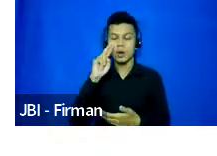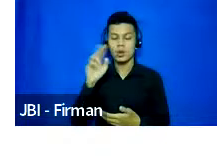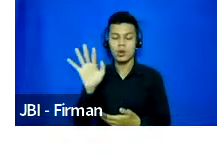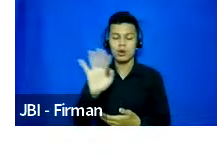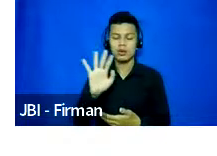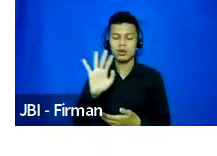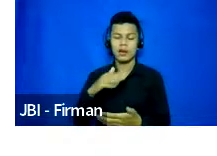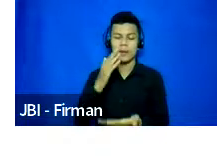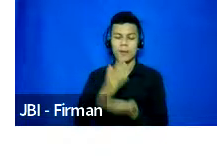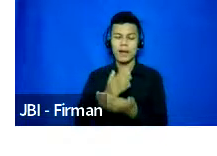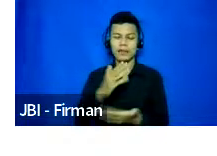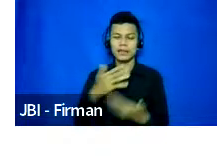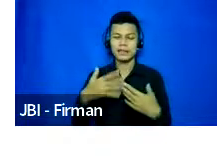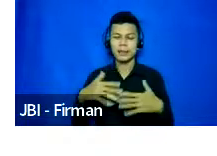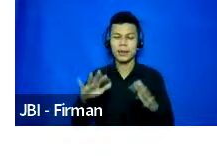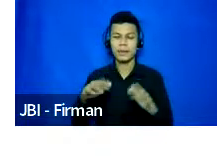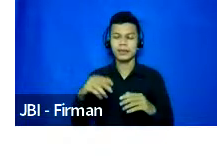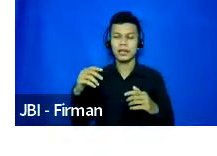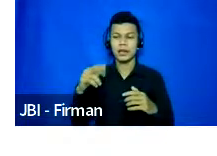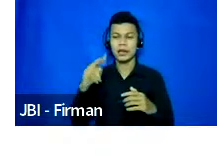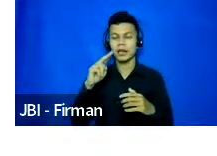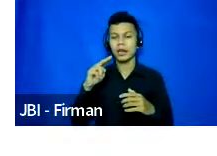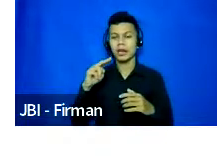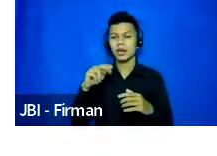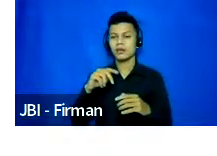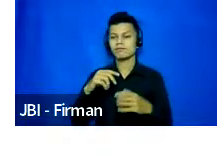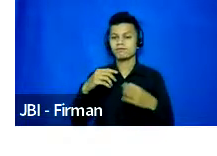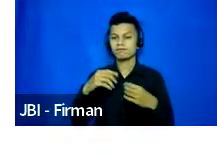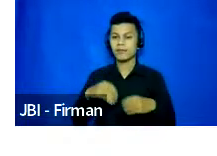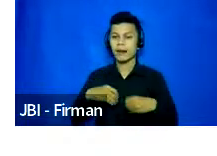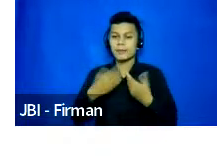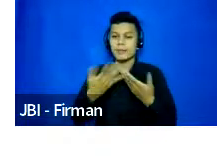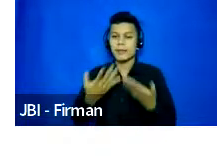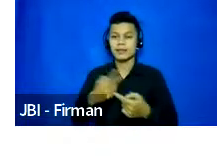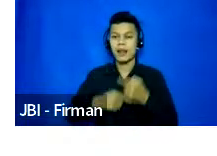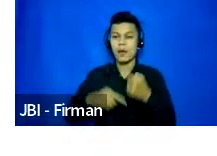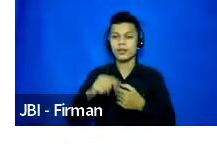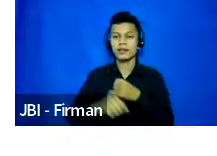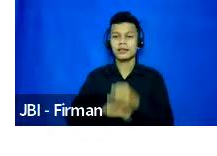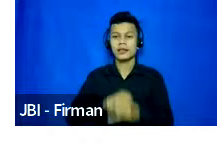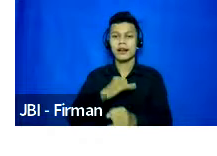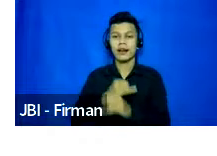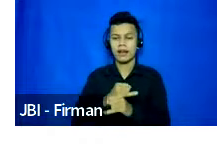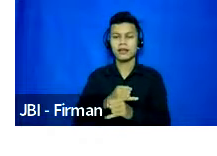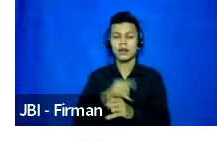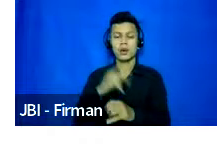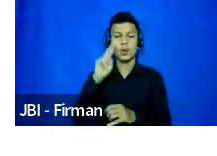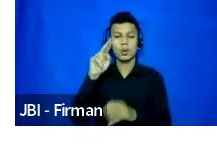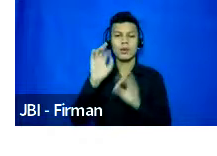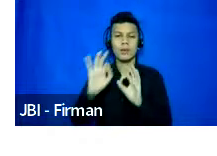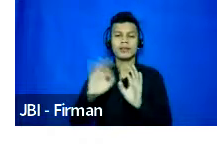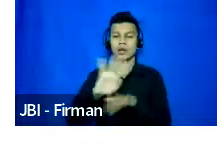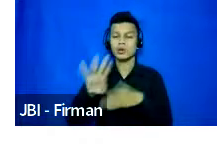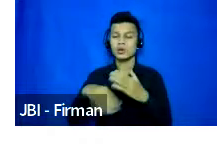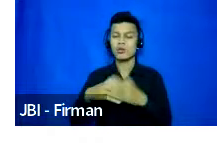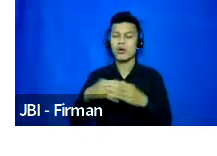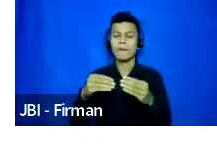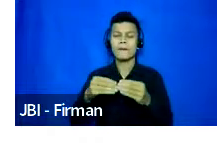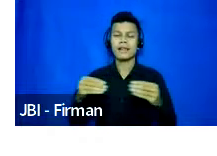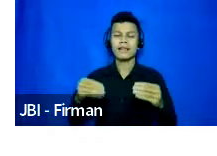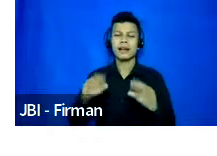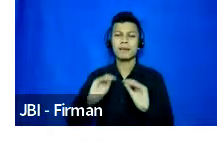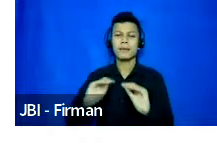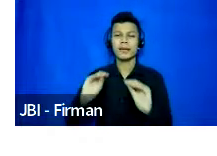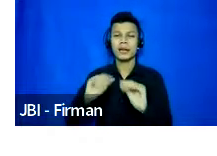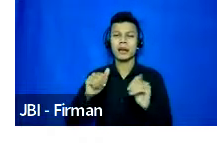expressions, because we want making sure that all education's materials can be accessible by